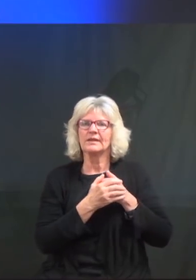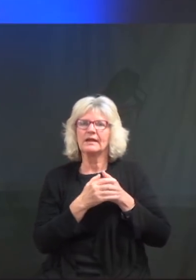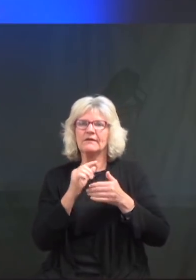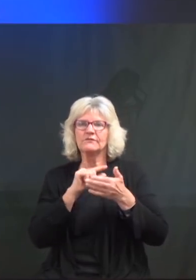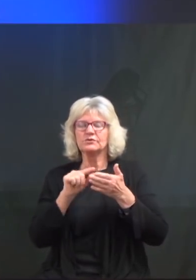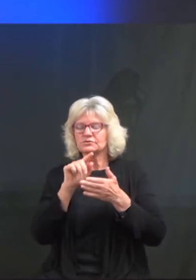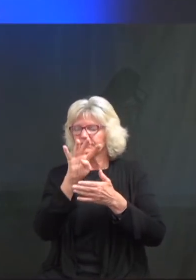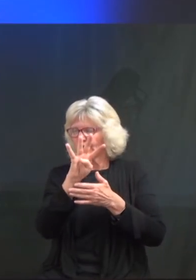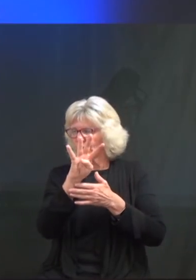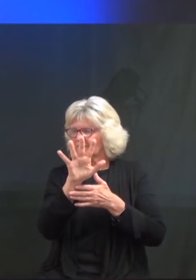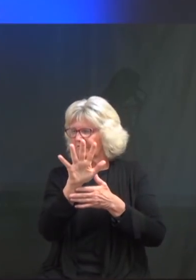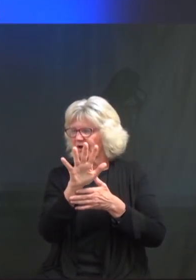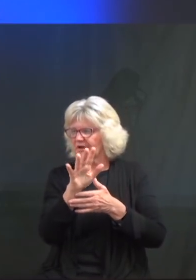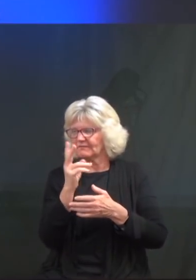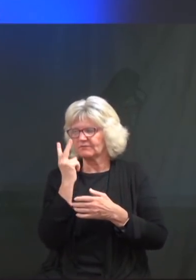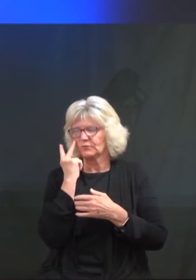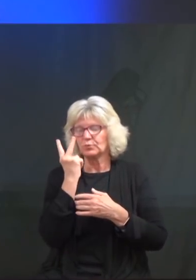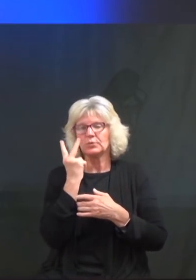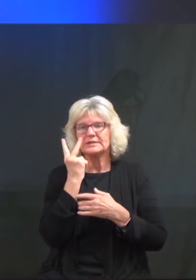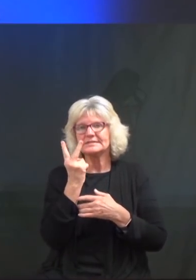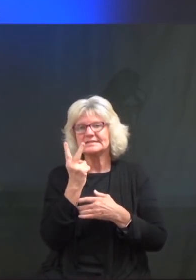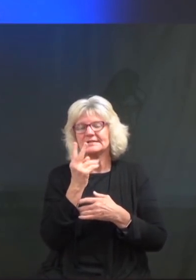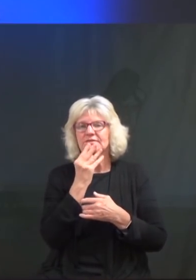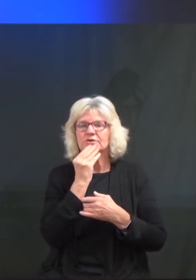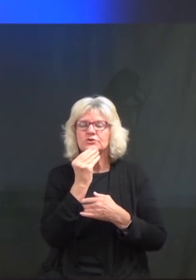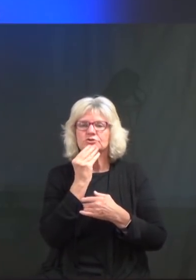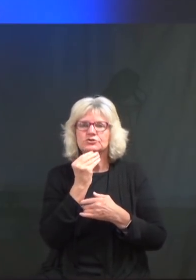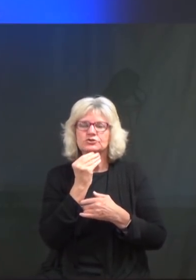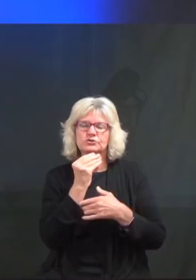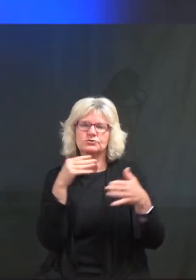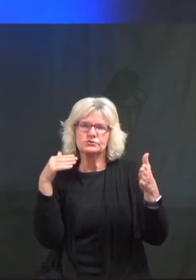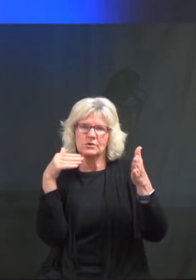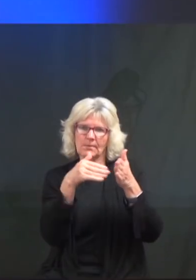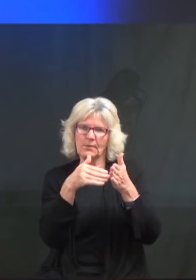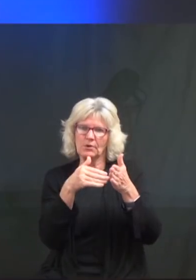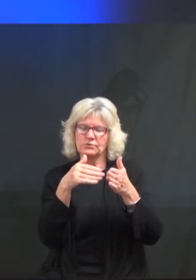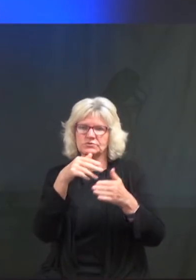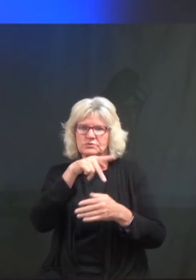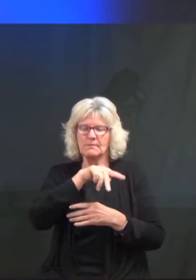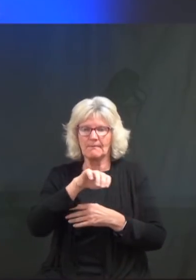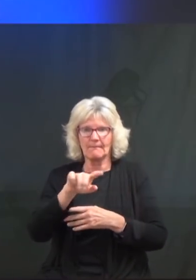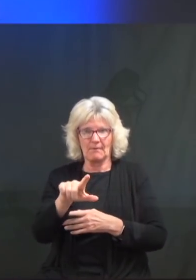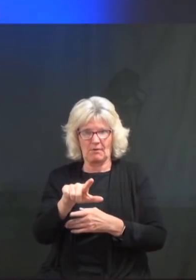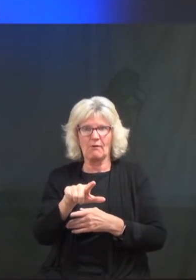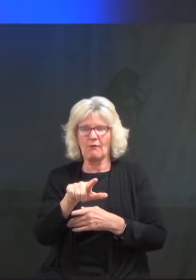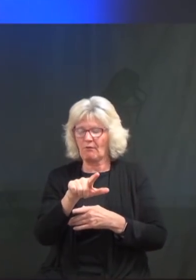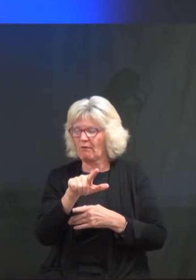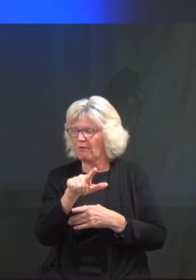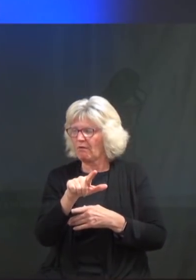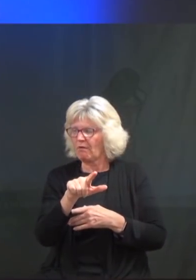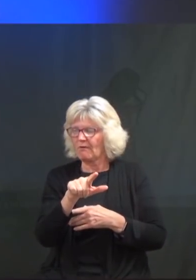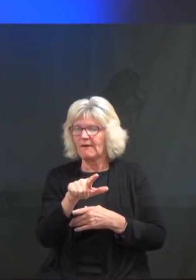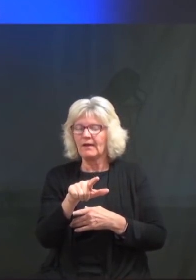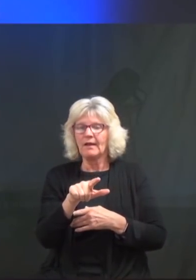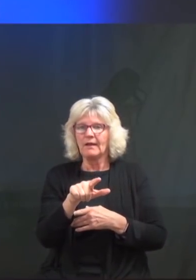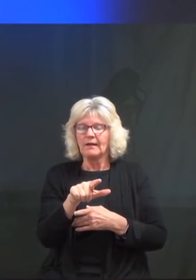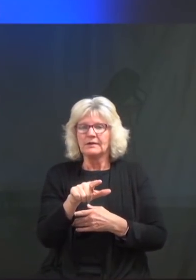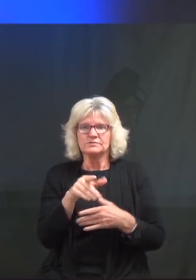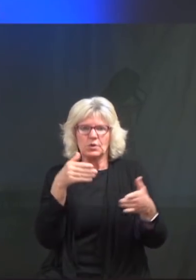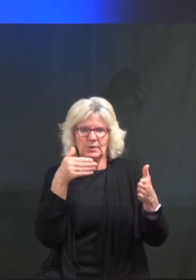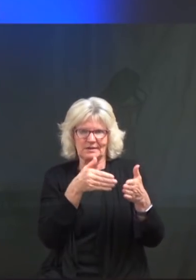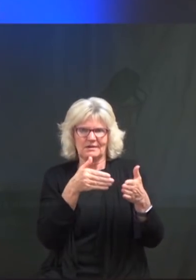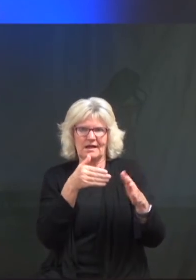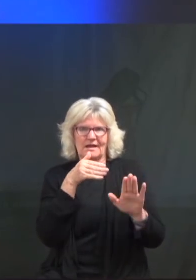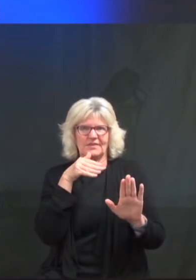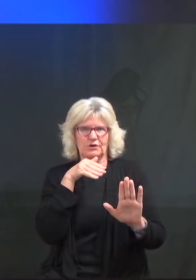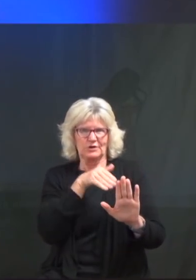we find another one where we see that the Jews opposed Paul. And so when they